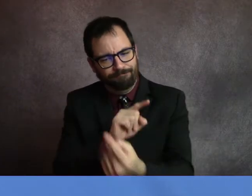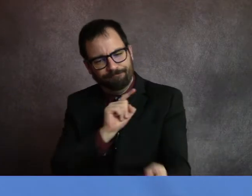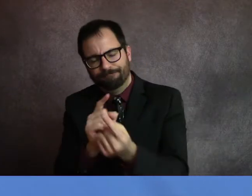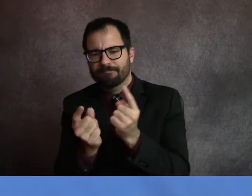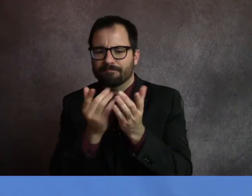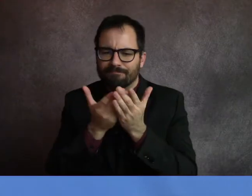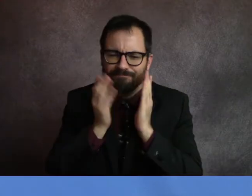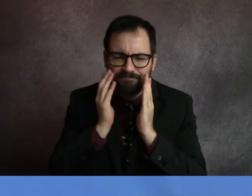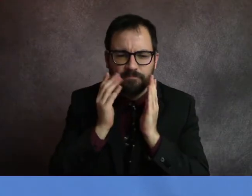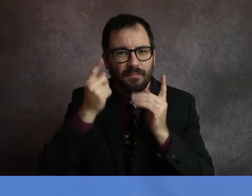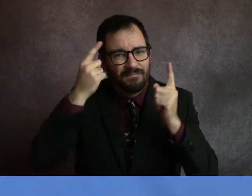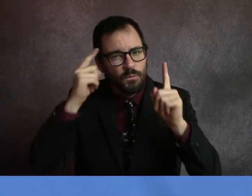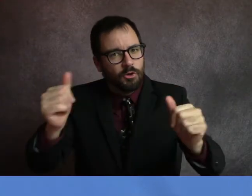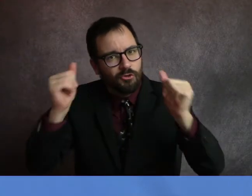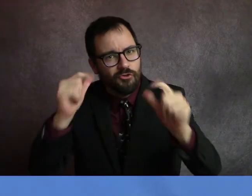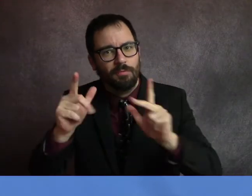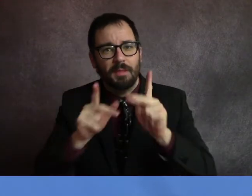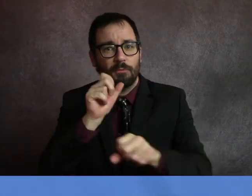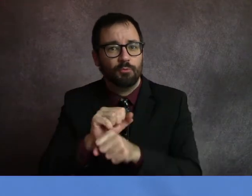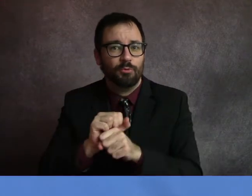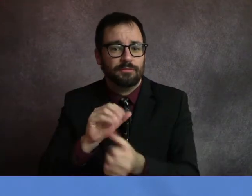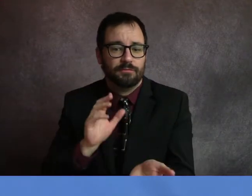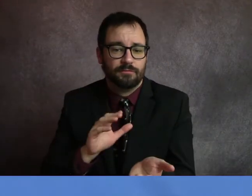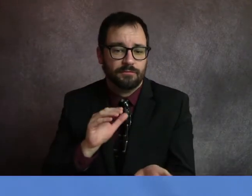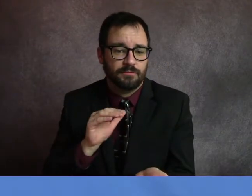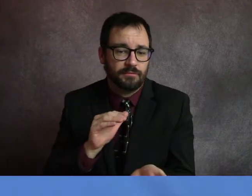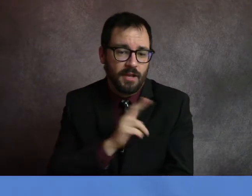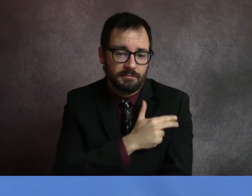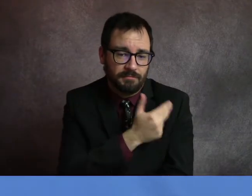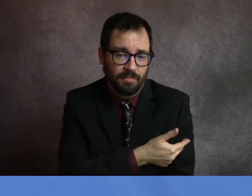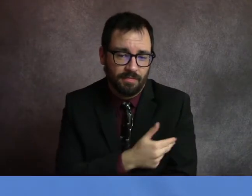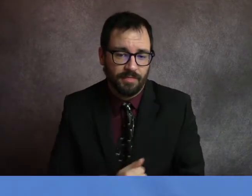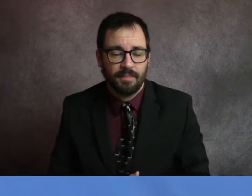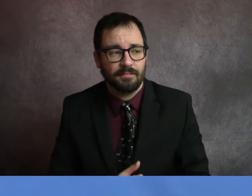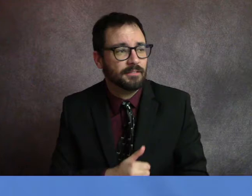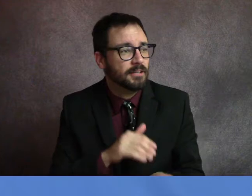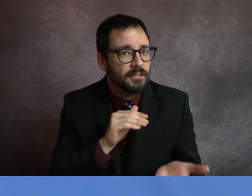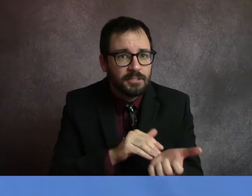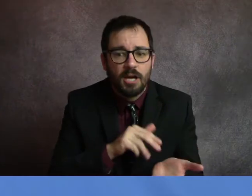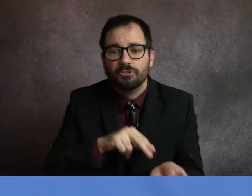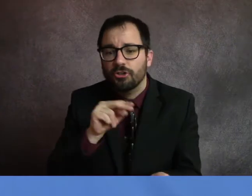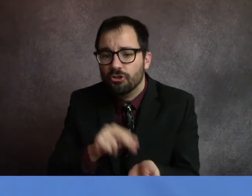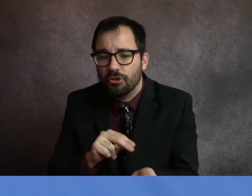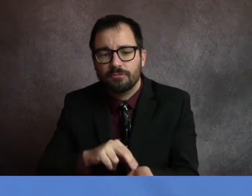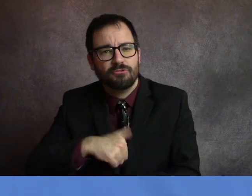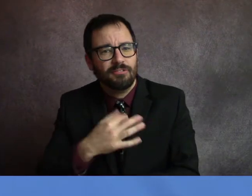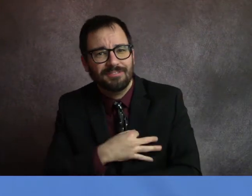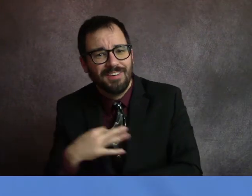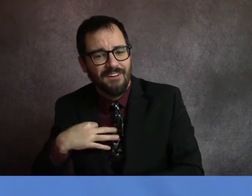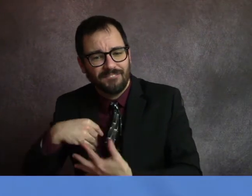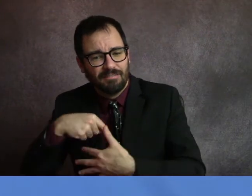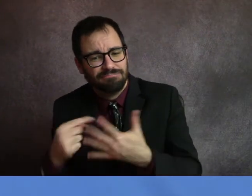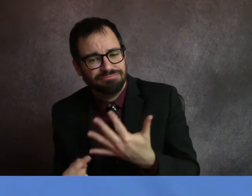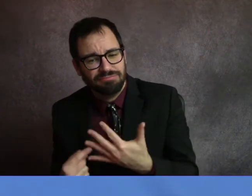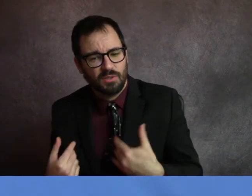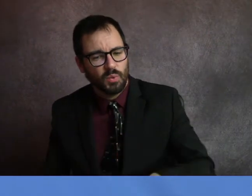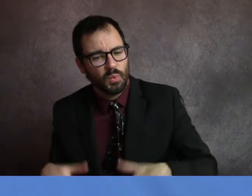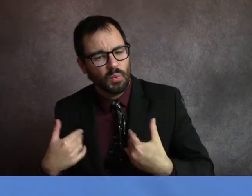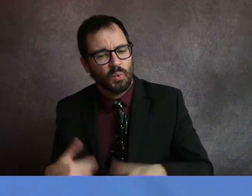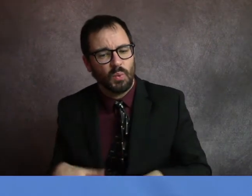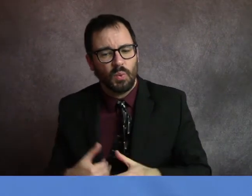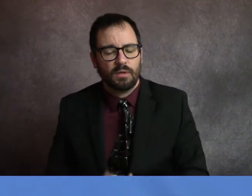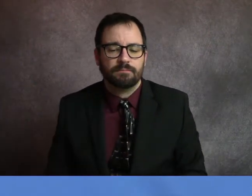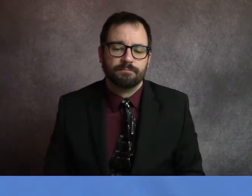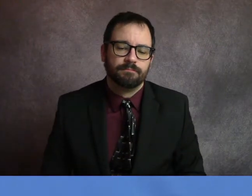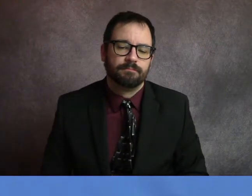healthcare personnel right now who are in the hospitals, the doctors, the nurses, and all the staff in our hospitals that are working for us. With that, I will open up for questions.